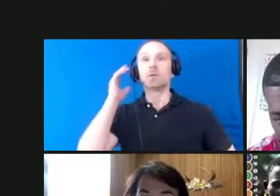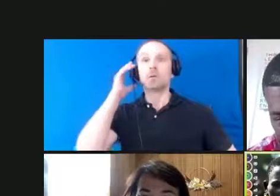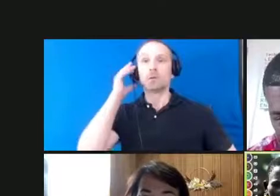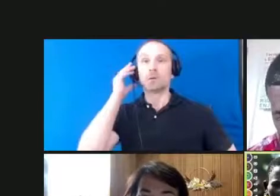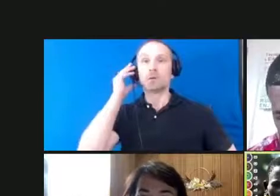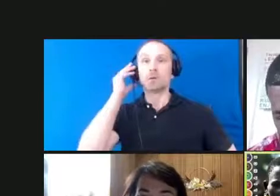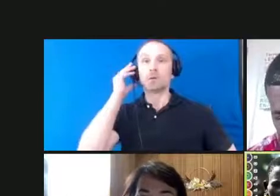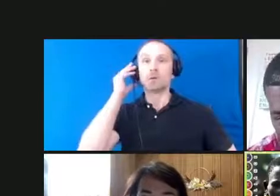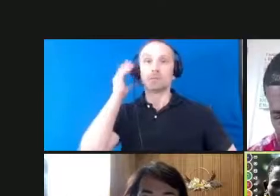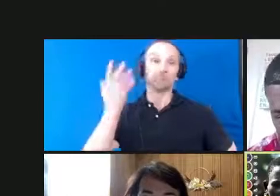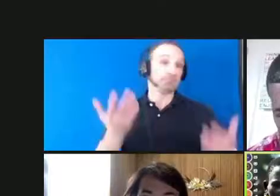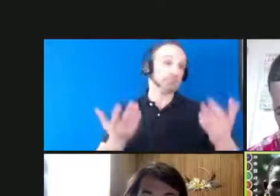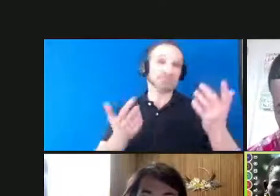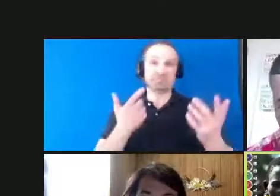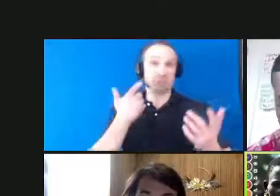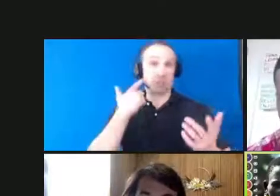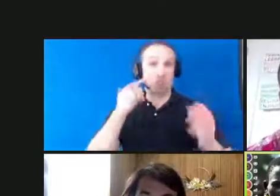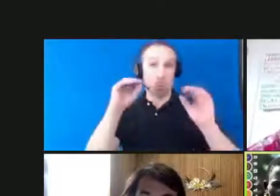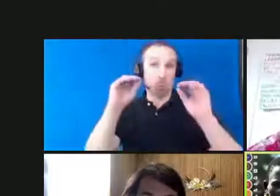Or not.